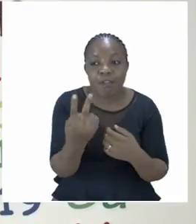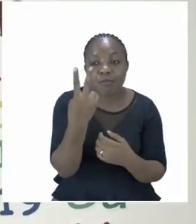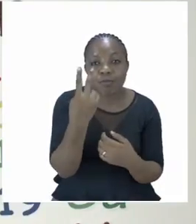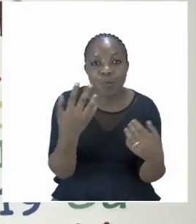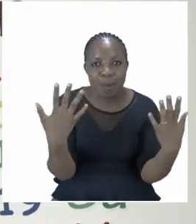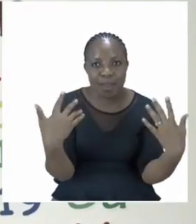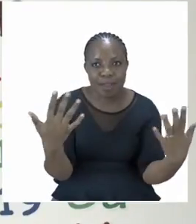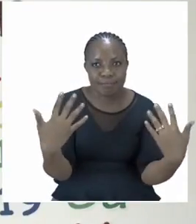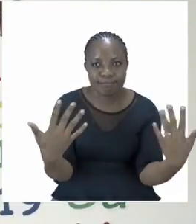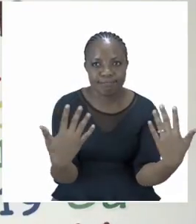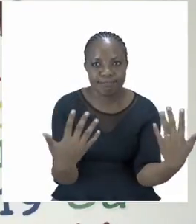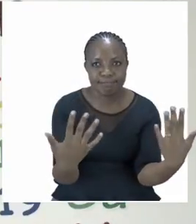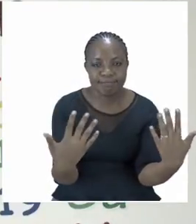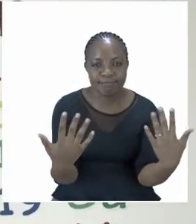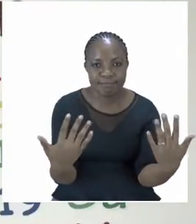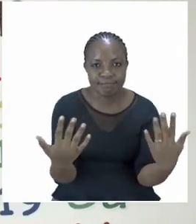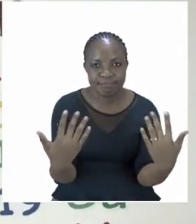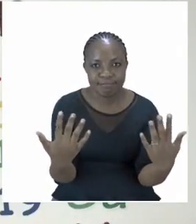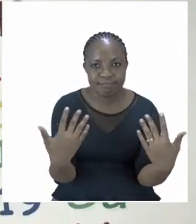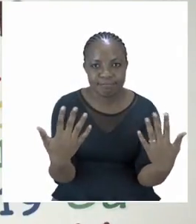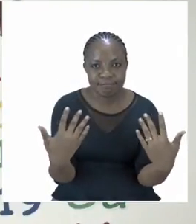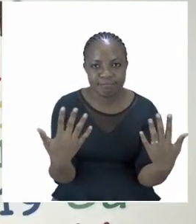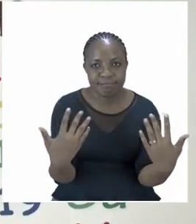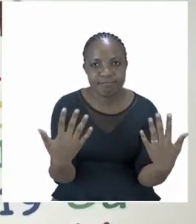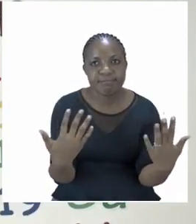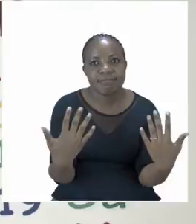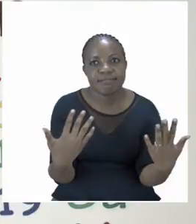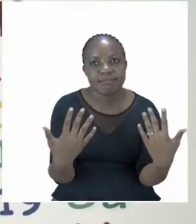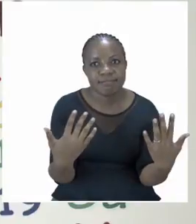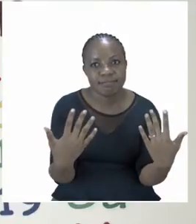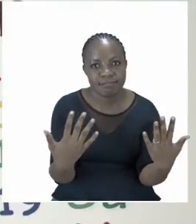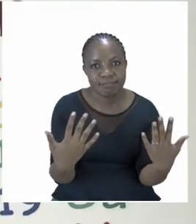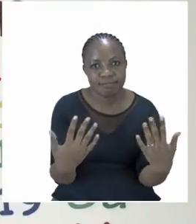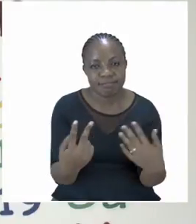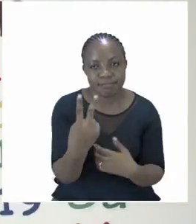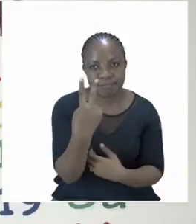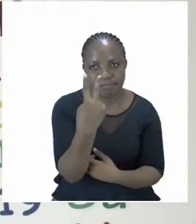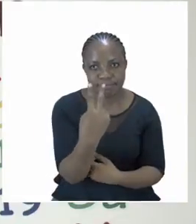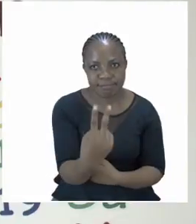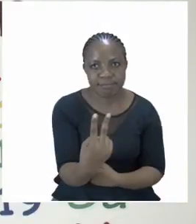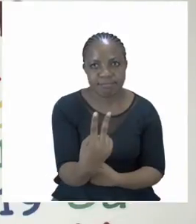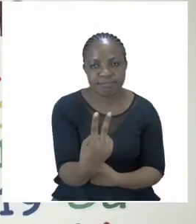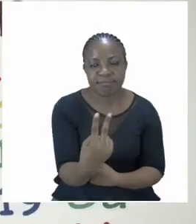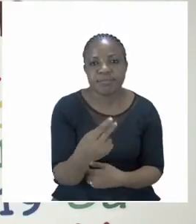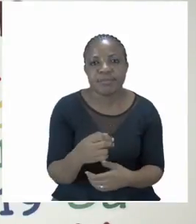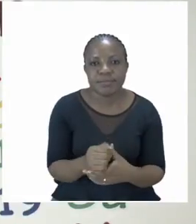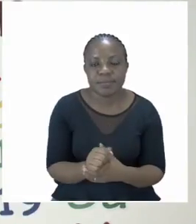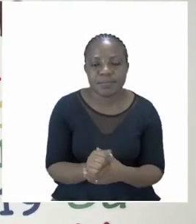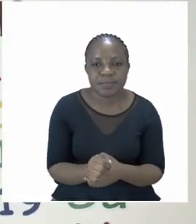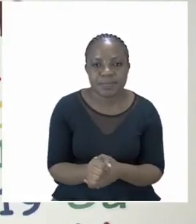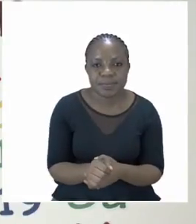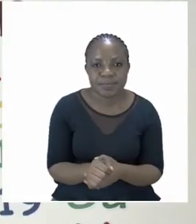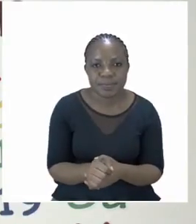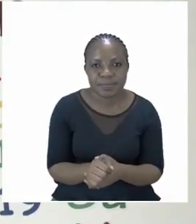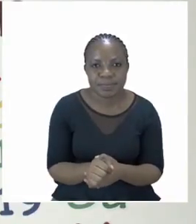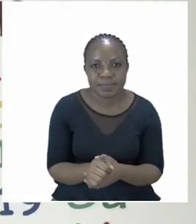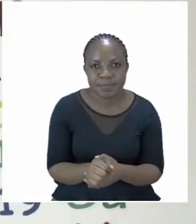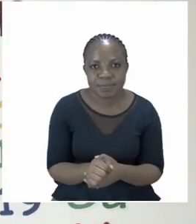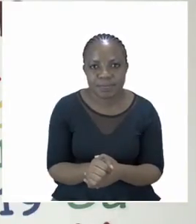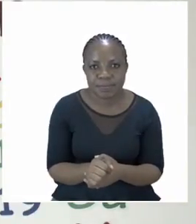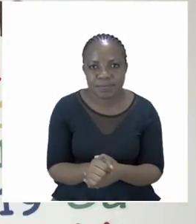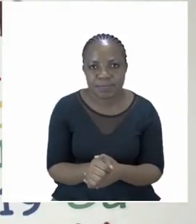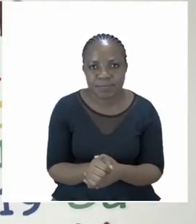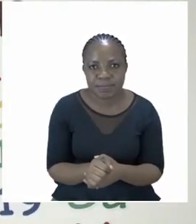hands. Yes, two hands. We also have